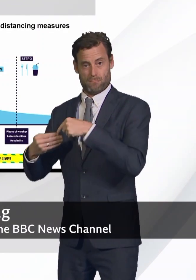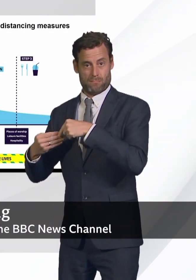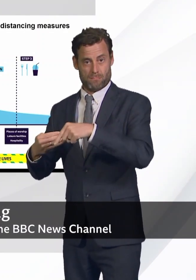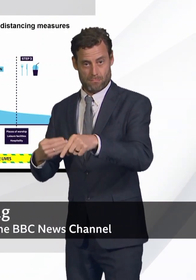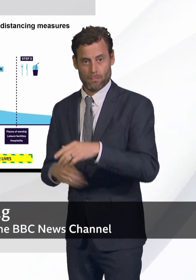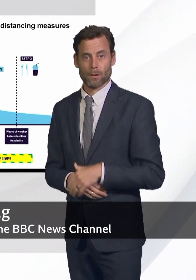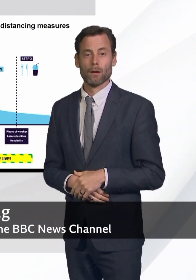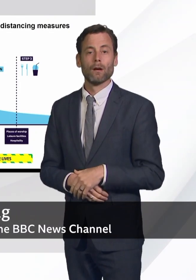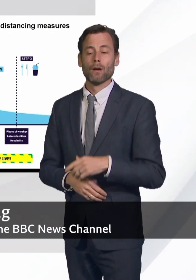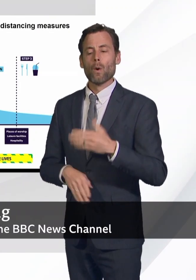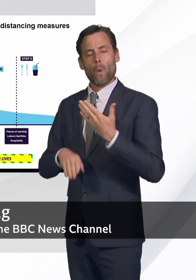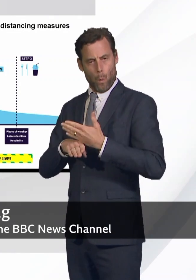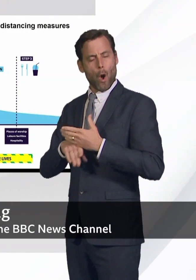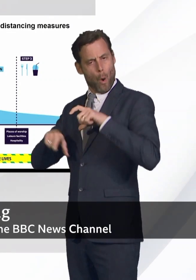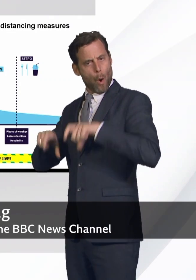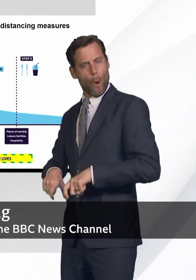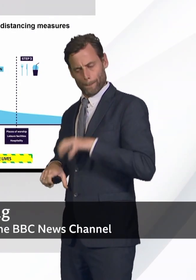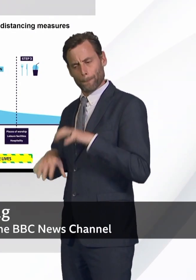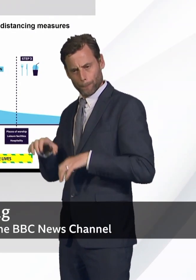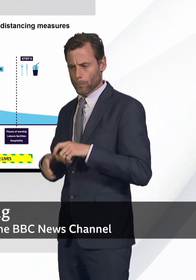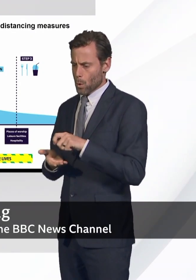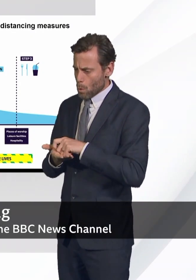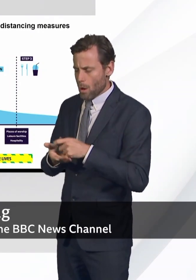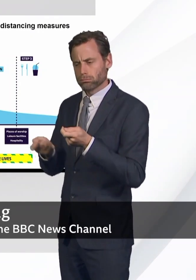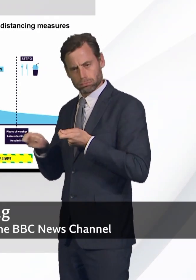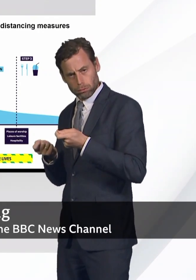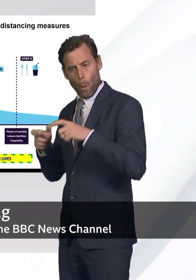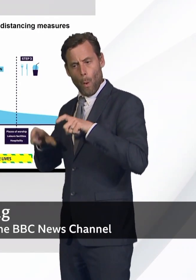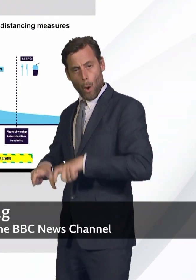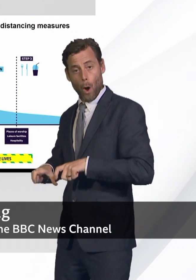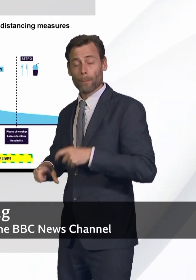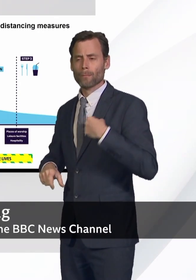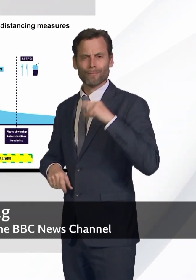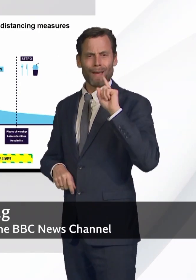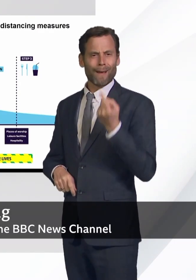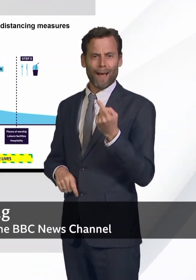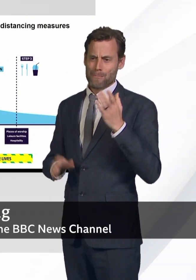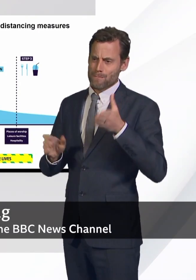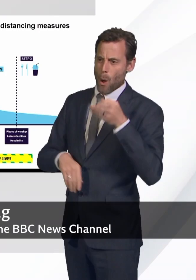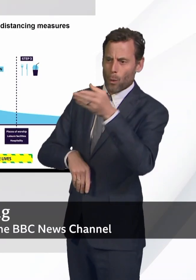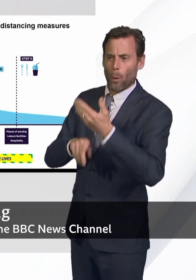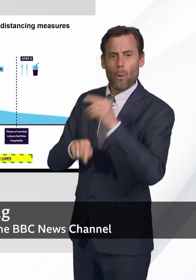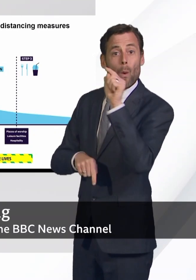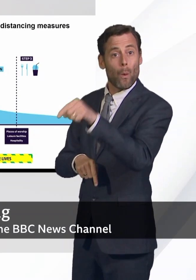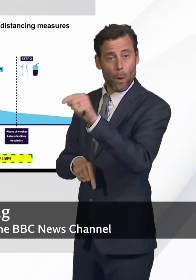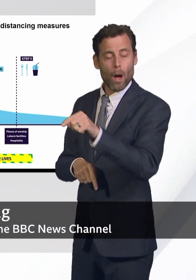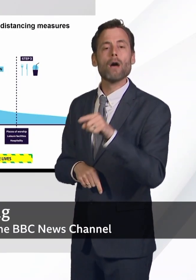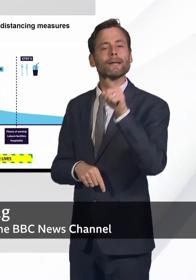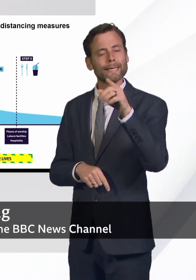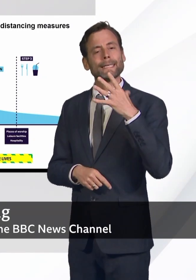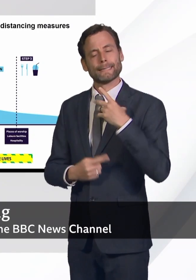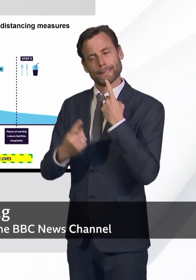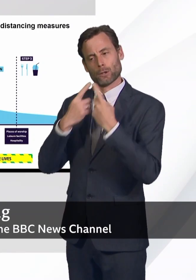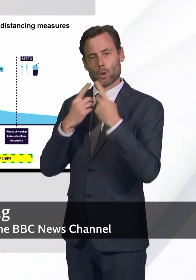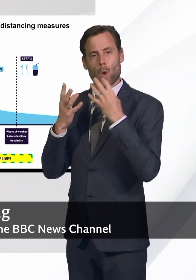who cannot work from home should now speak to their employer about going back to work. You can now spend